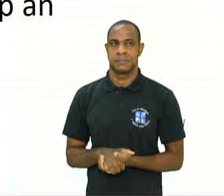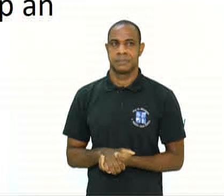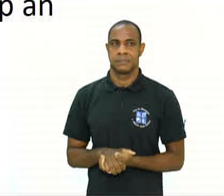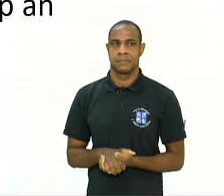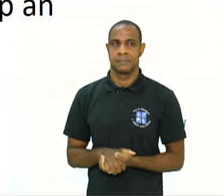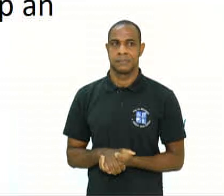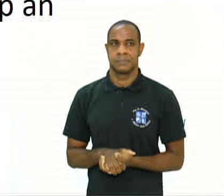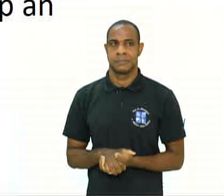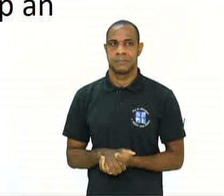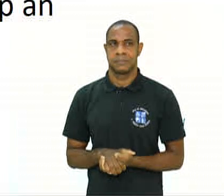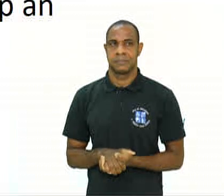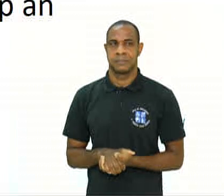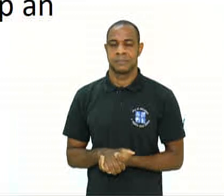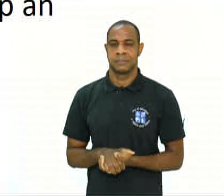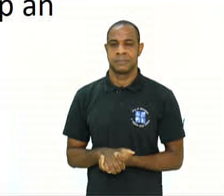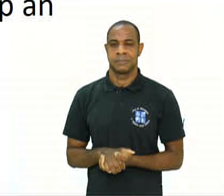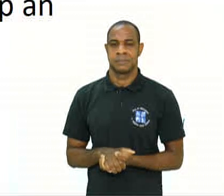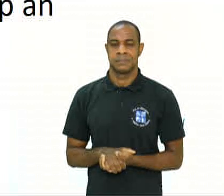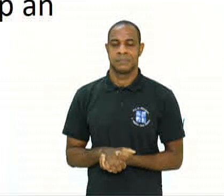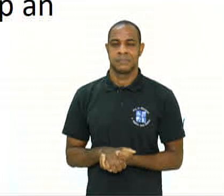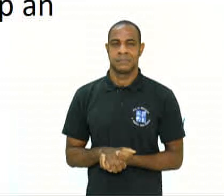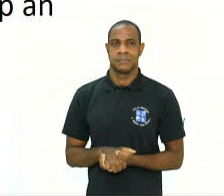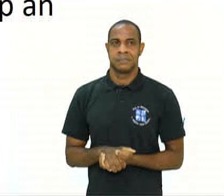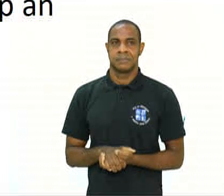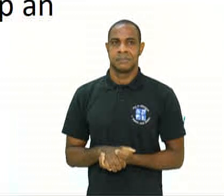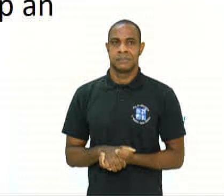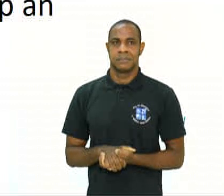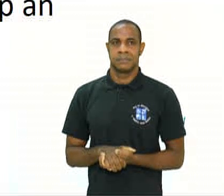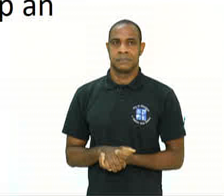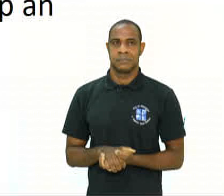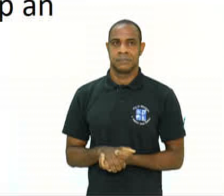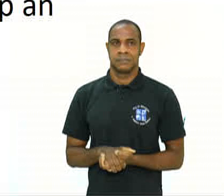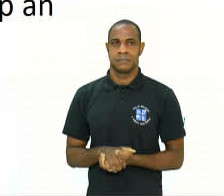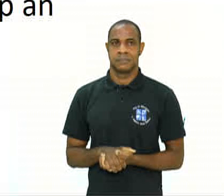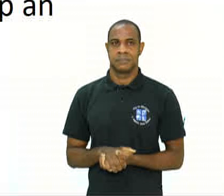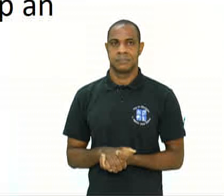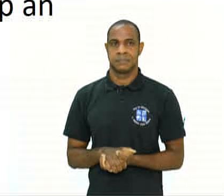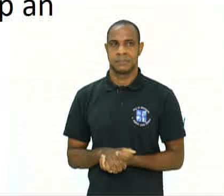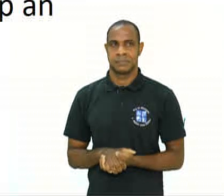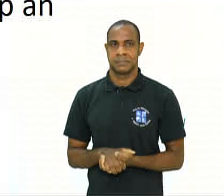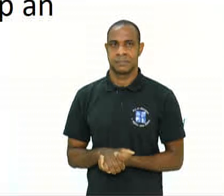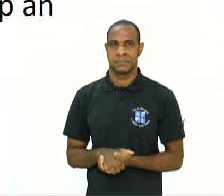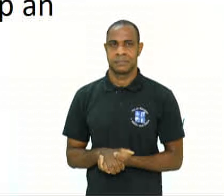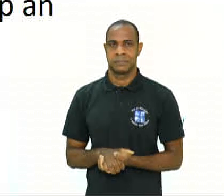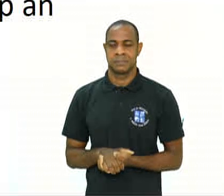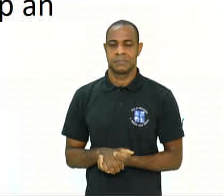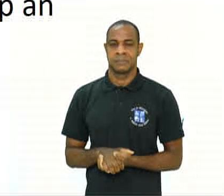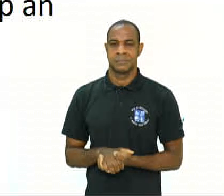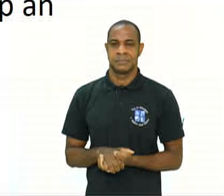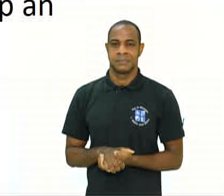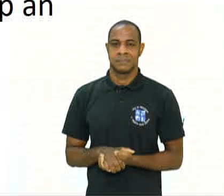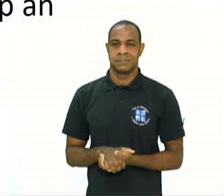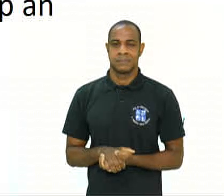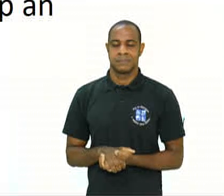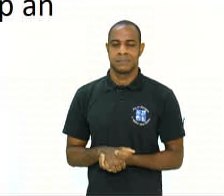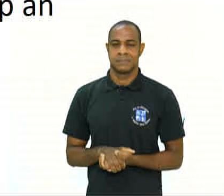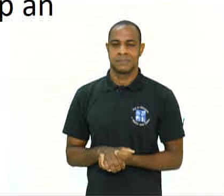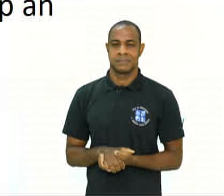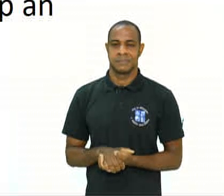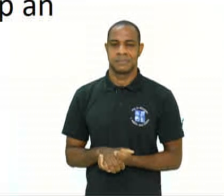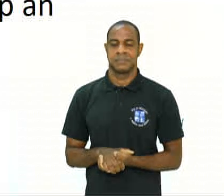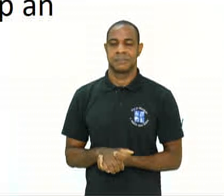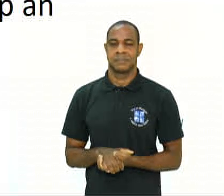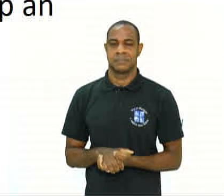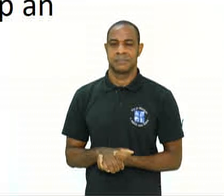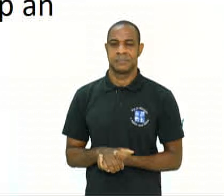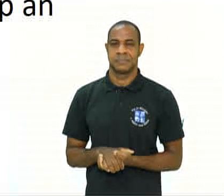evening, but the time I got home, they had already gone out. I put my dinner in the oven, went to watch TV